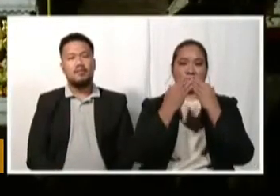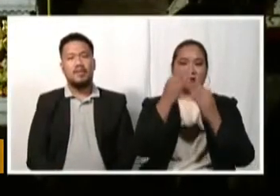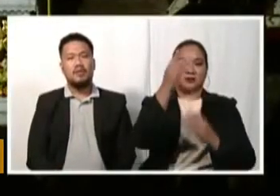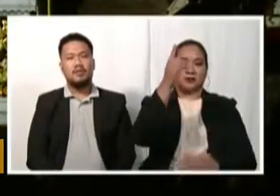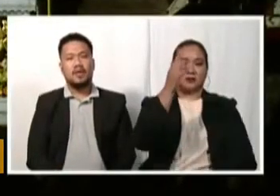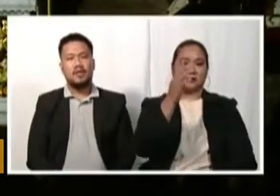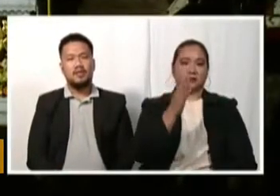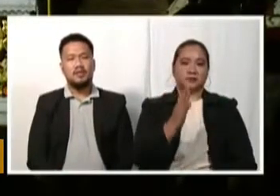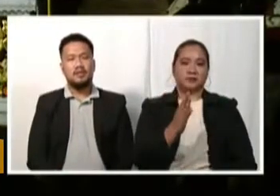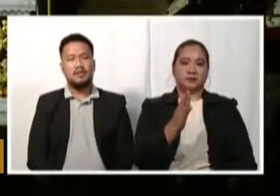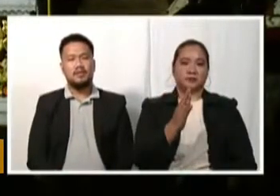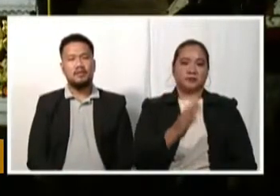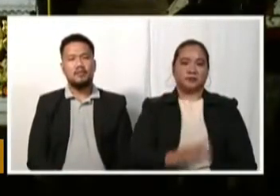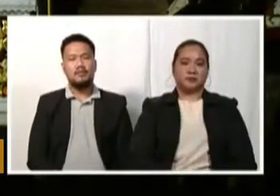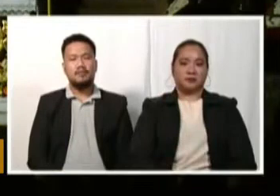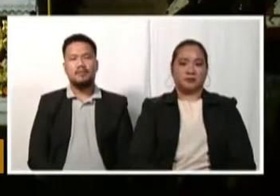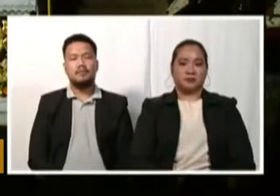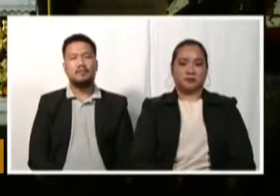God.